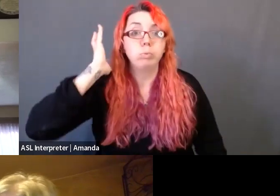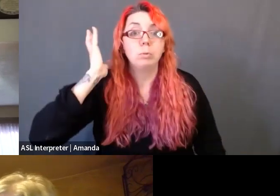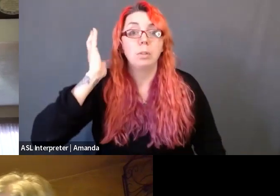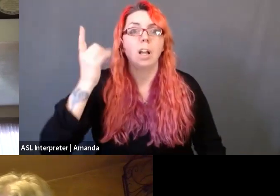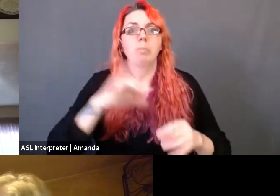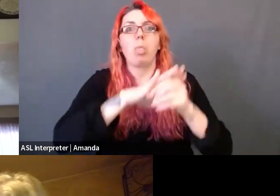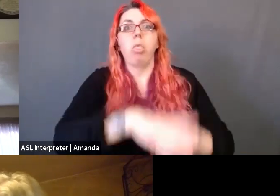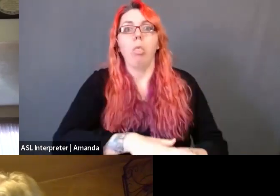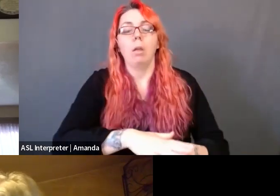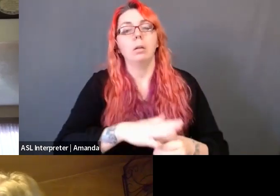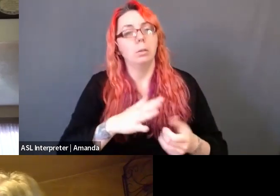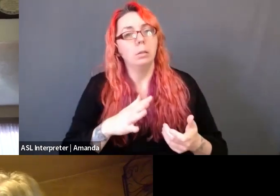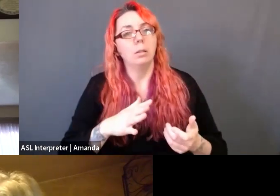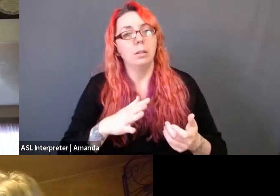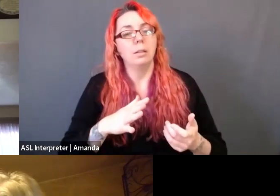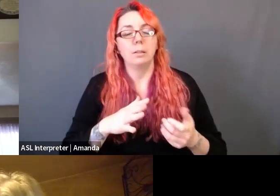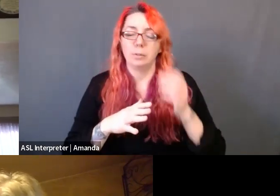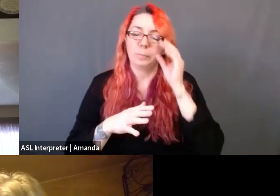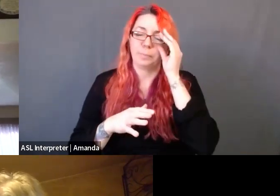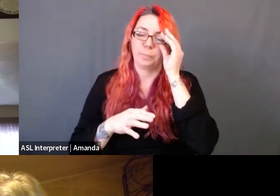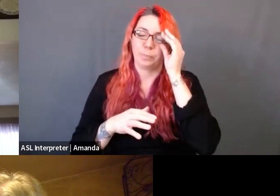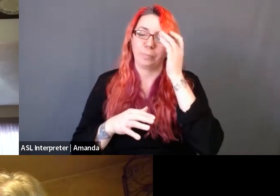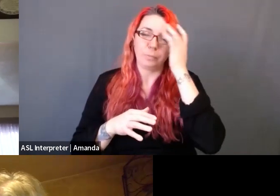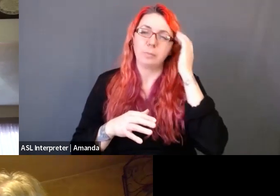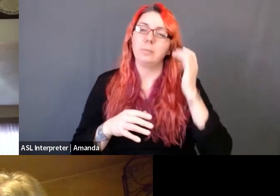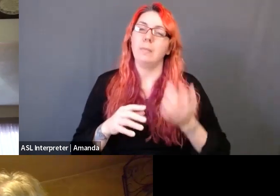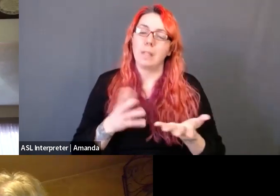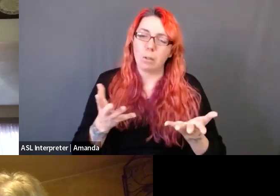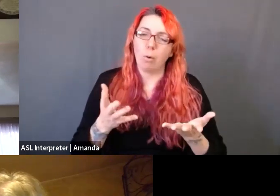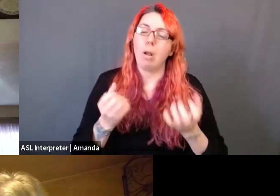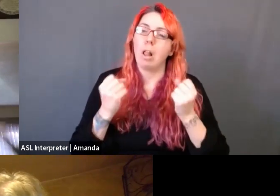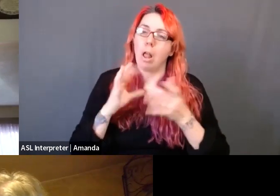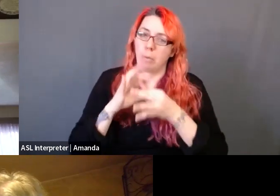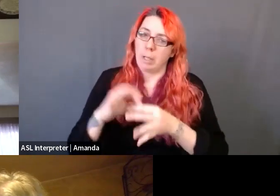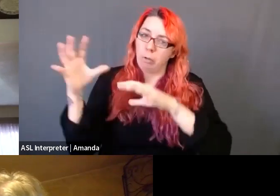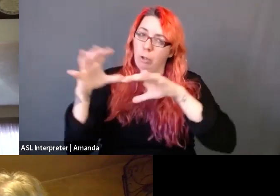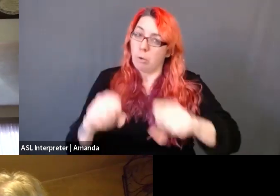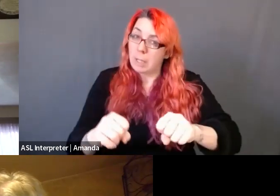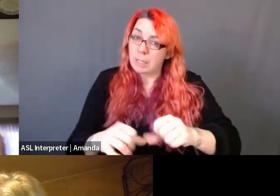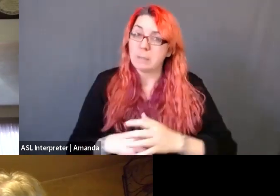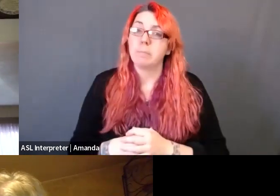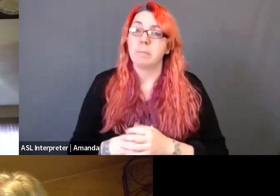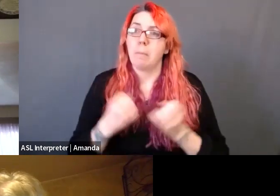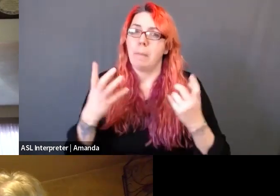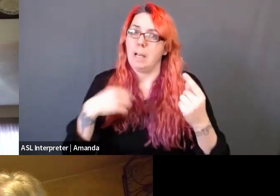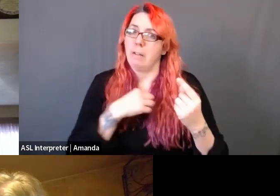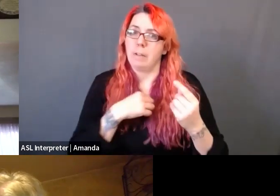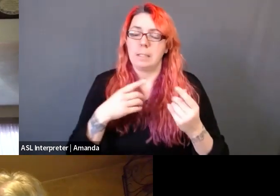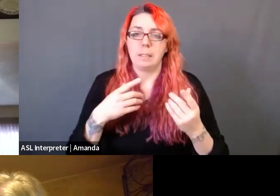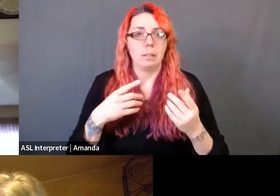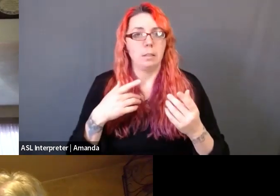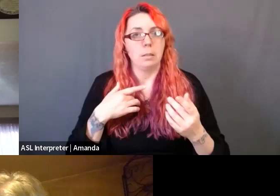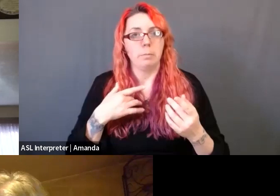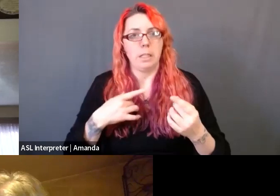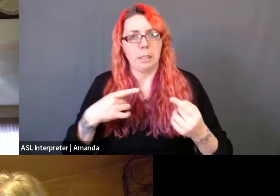that, you know, as a result, there is a colonial legacy to engage with. Many of us are constantly navigating environments where we're code